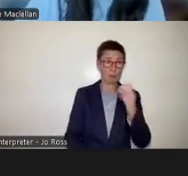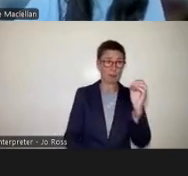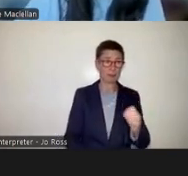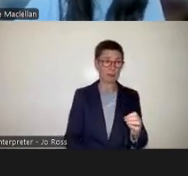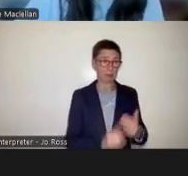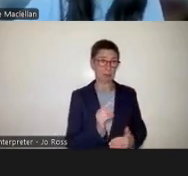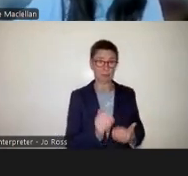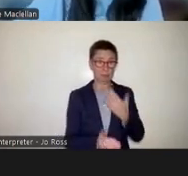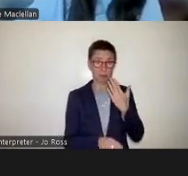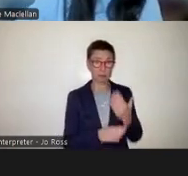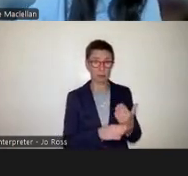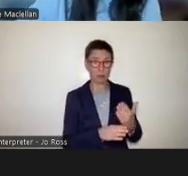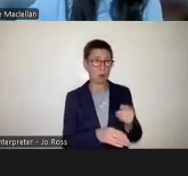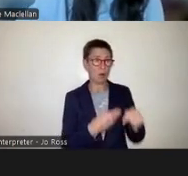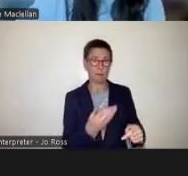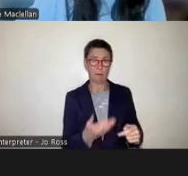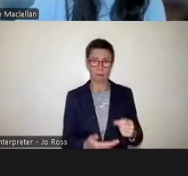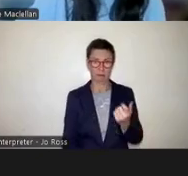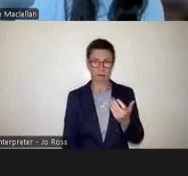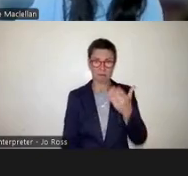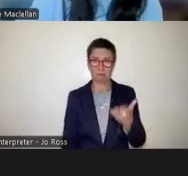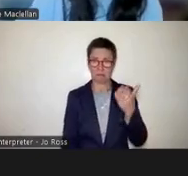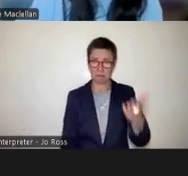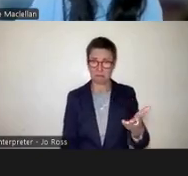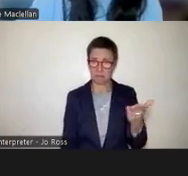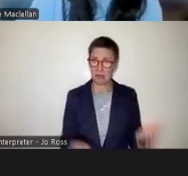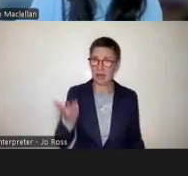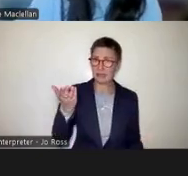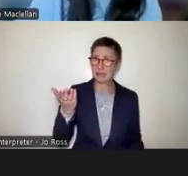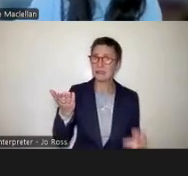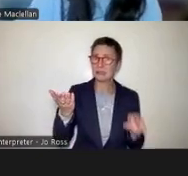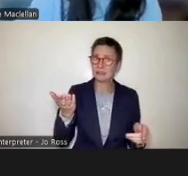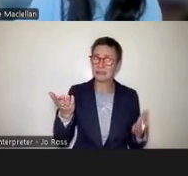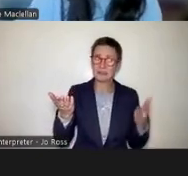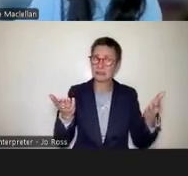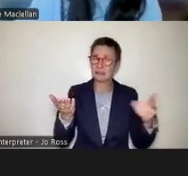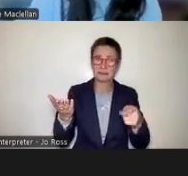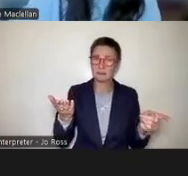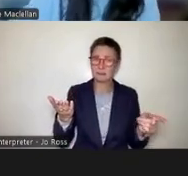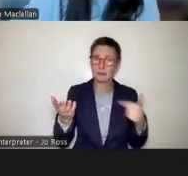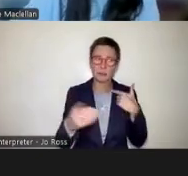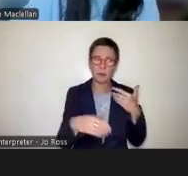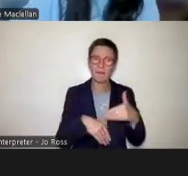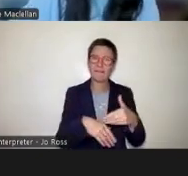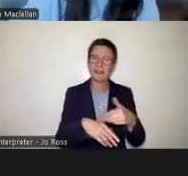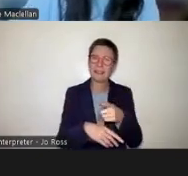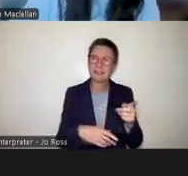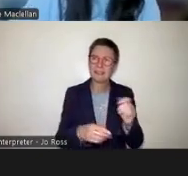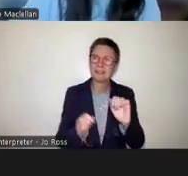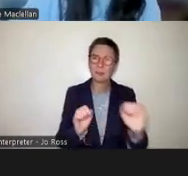worked or are long term unemployed. So you can kind of see the impact it has on